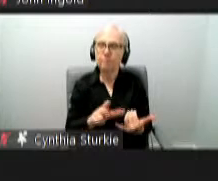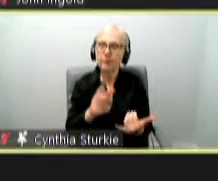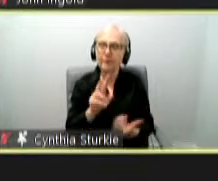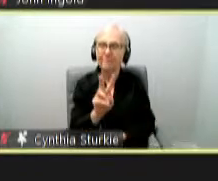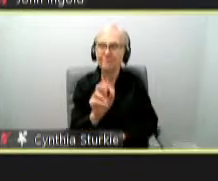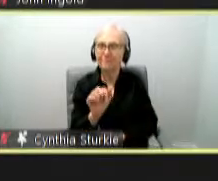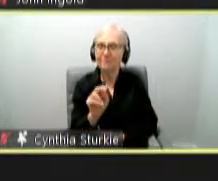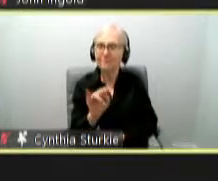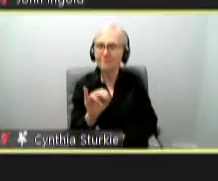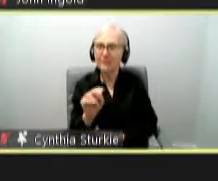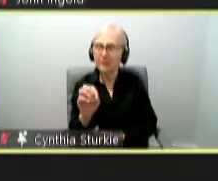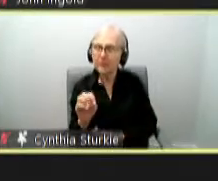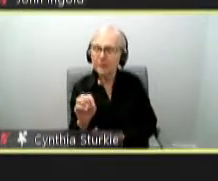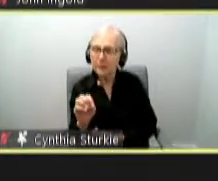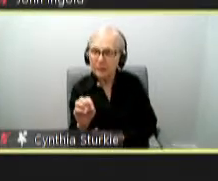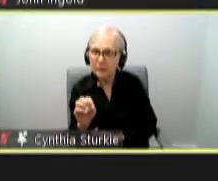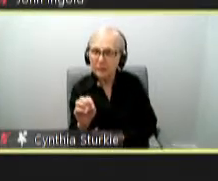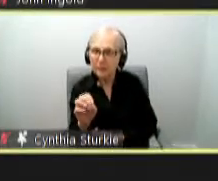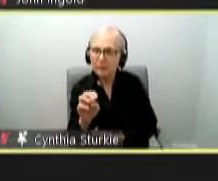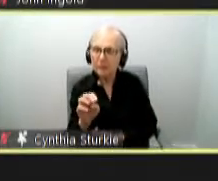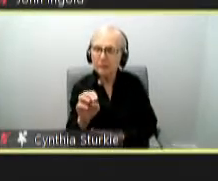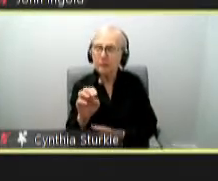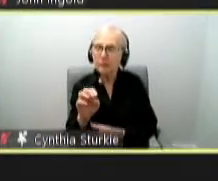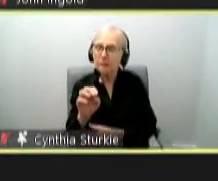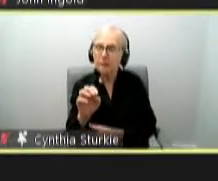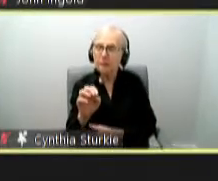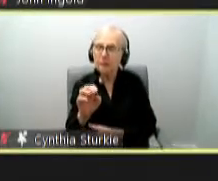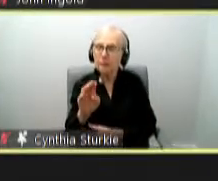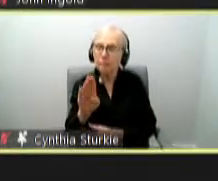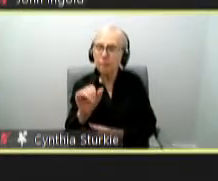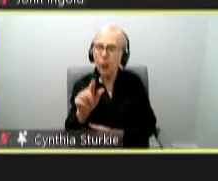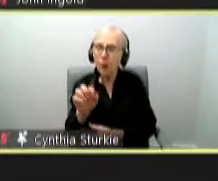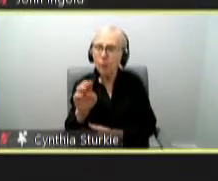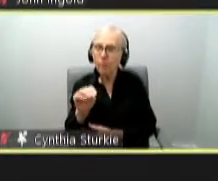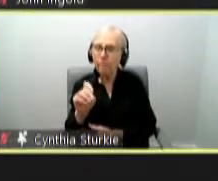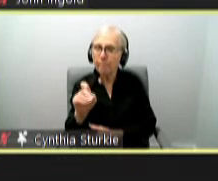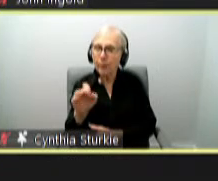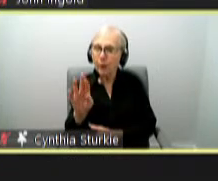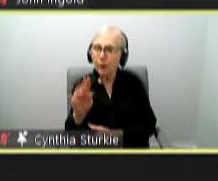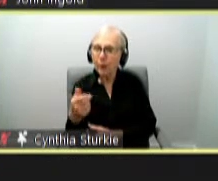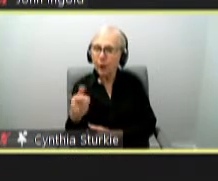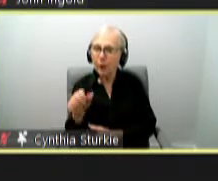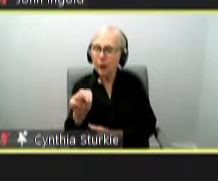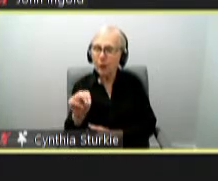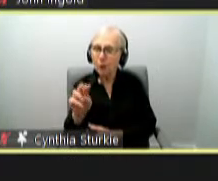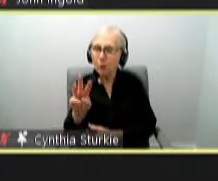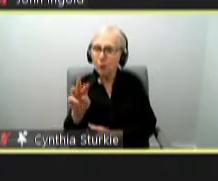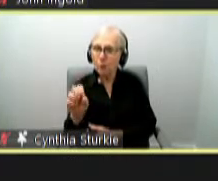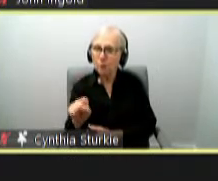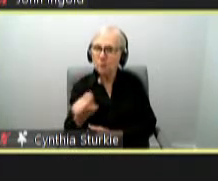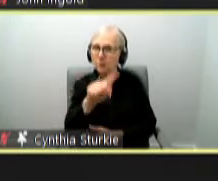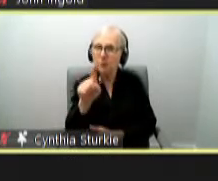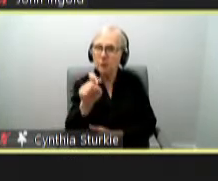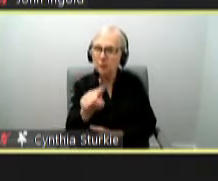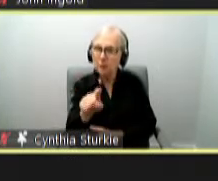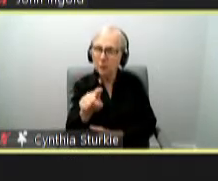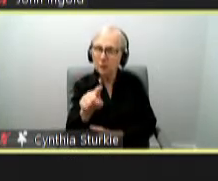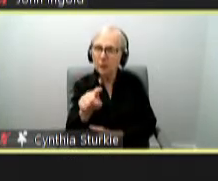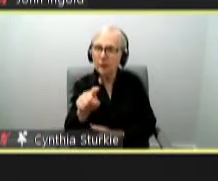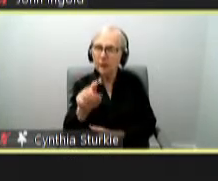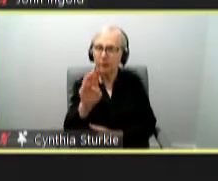Vinny. Yeah, it's Vinny Del Giudice at Bloomberg News in Denver. Dr. Herlihy, a couple of questions. On